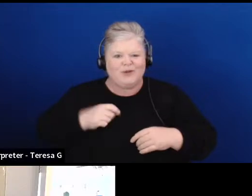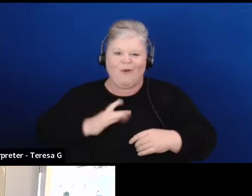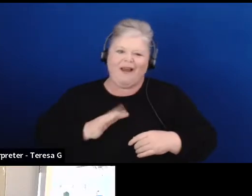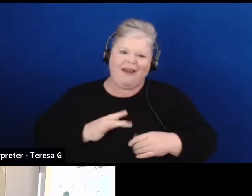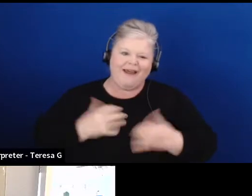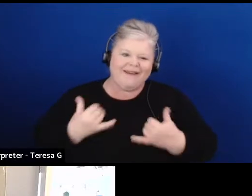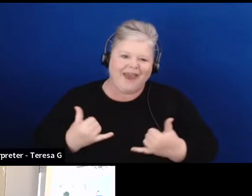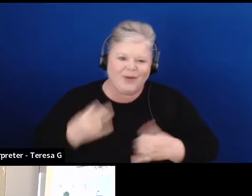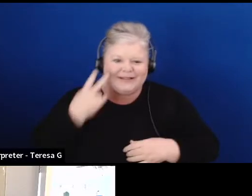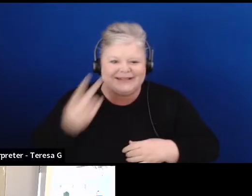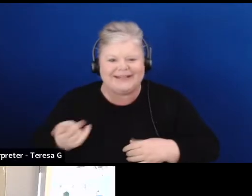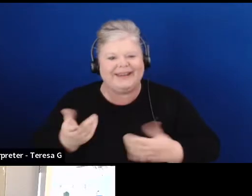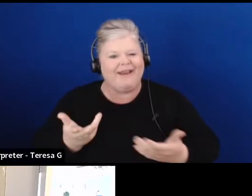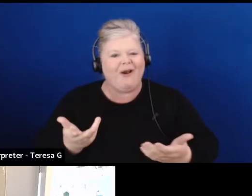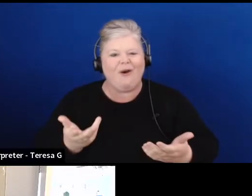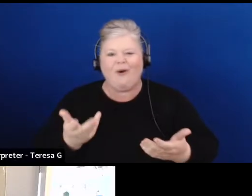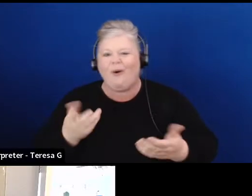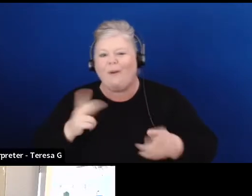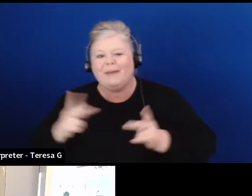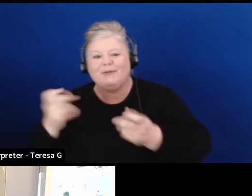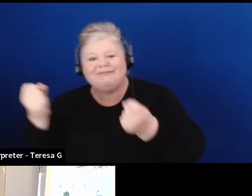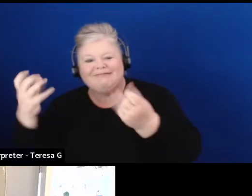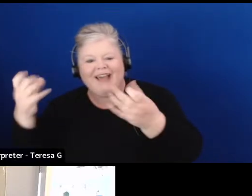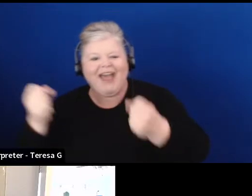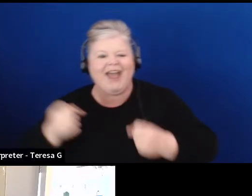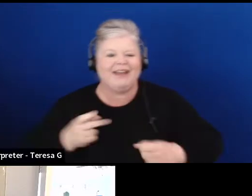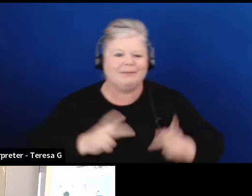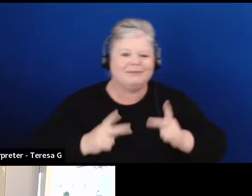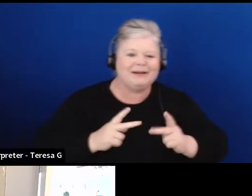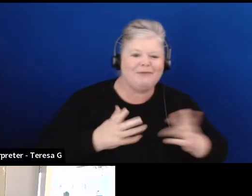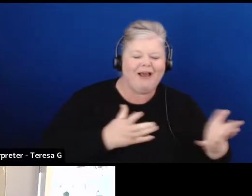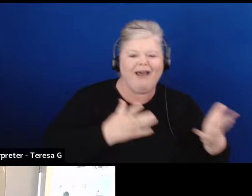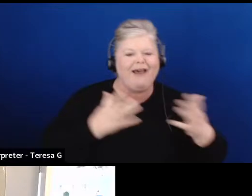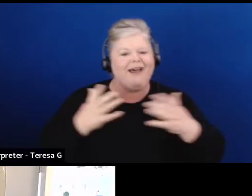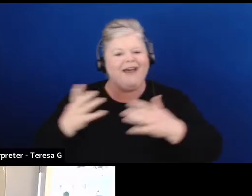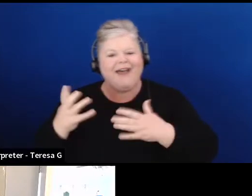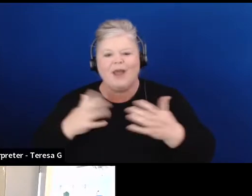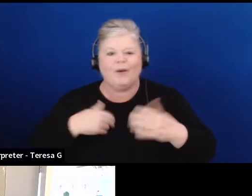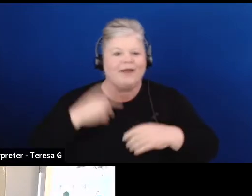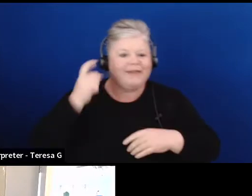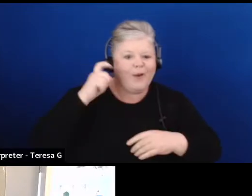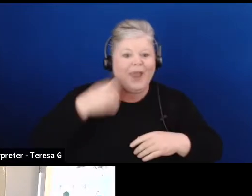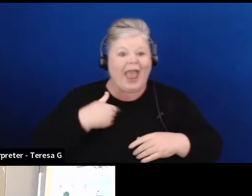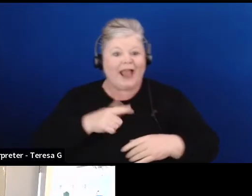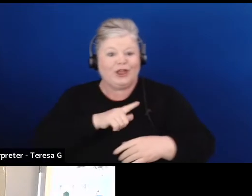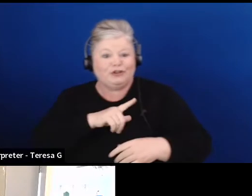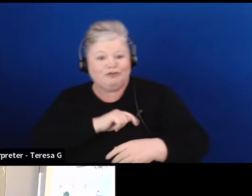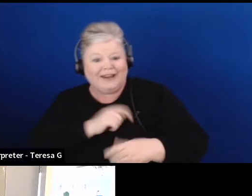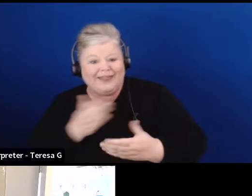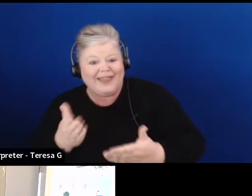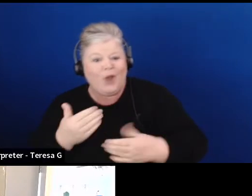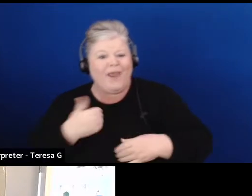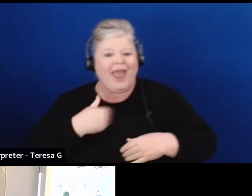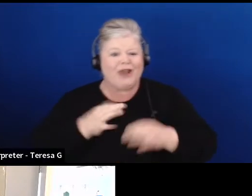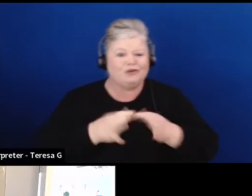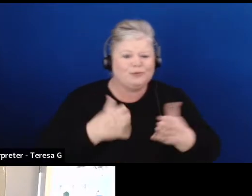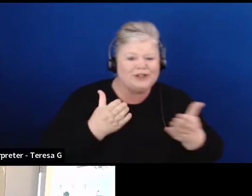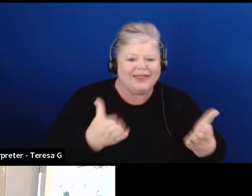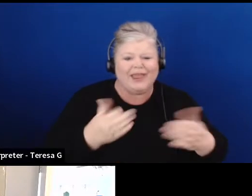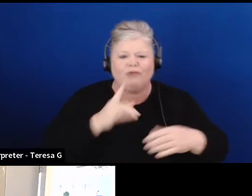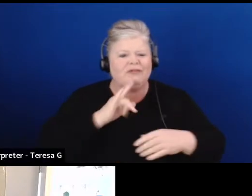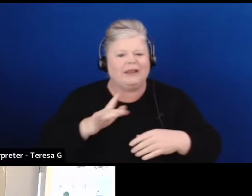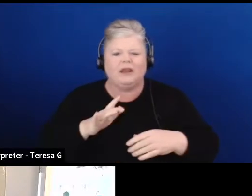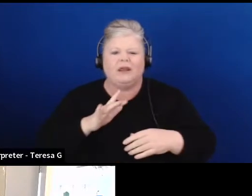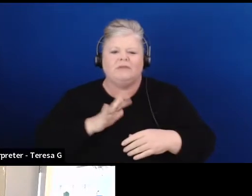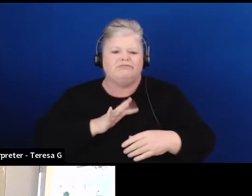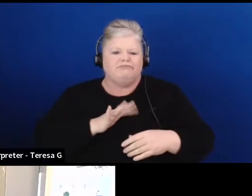signing, we had people, it was awesome. We had interpreters and we had Latrina, and it's just wonderful to bring everybody